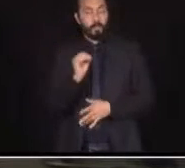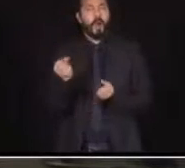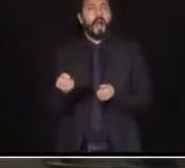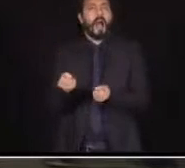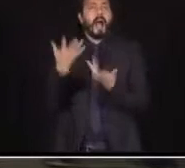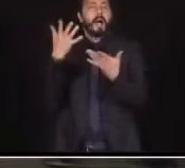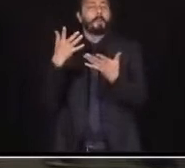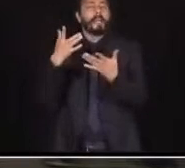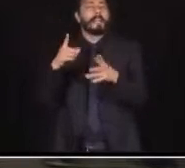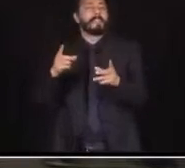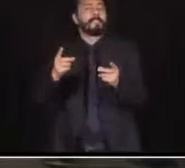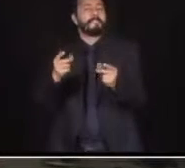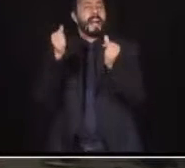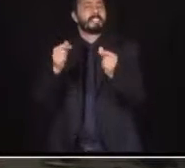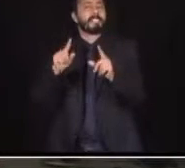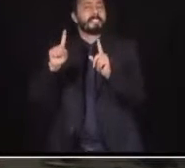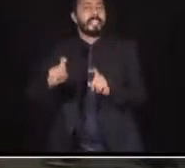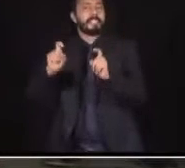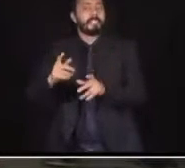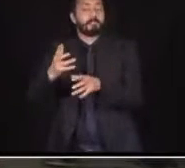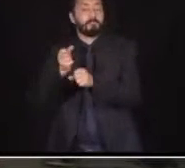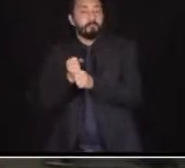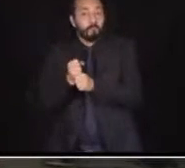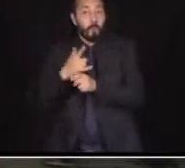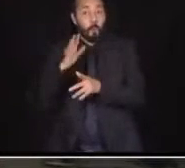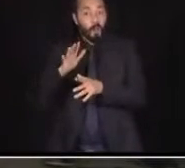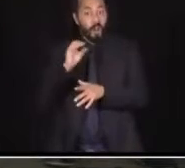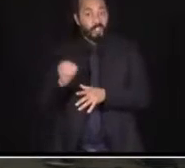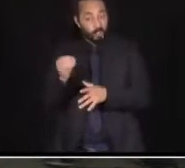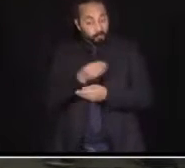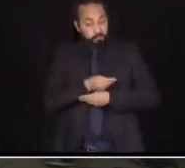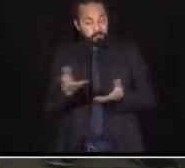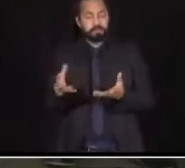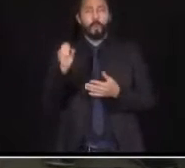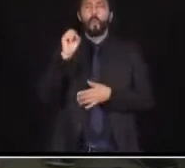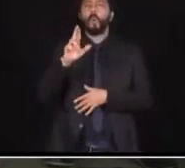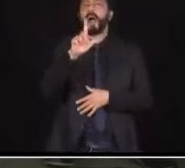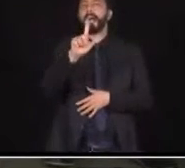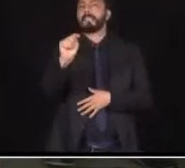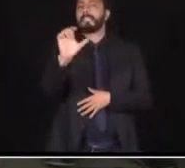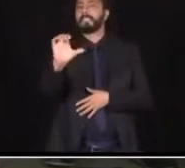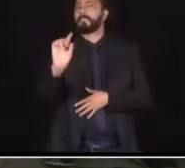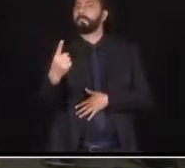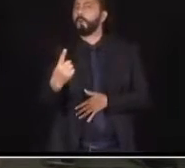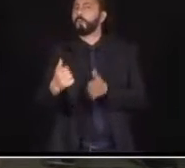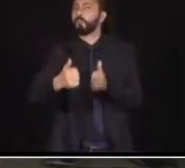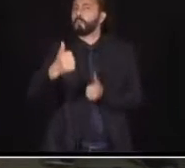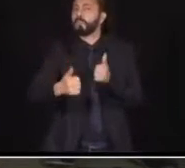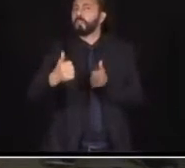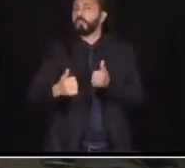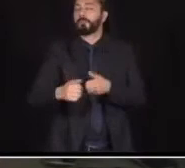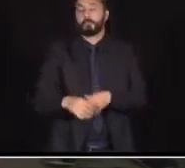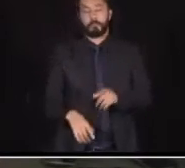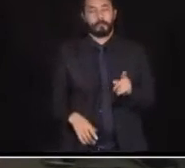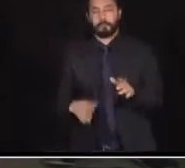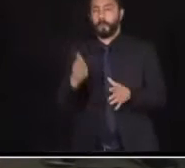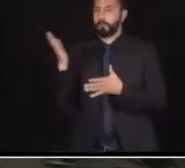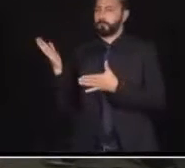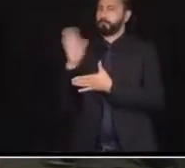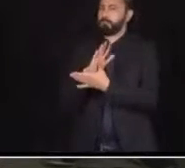be distributed? Will they go to long-term care homes first? Well, we'll set the priority for long-term care, frontline healthcare